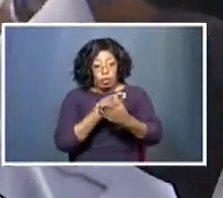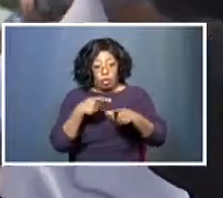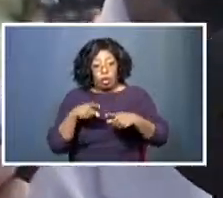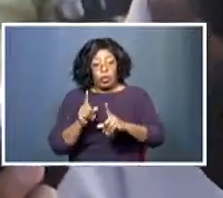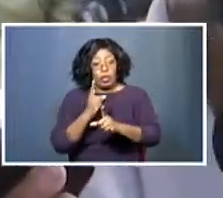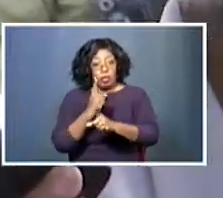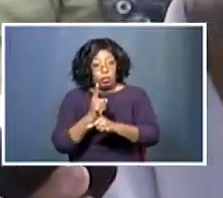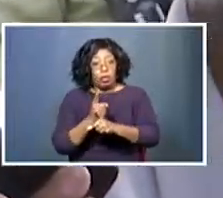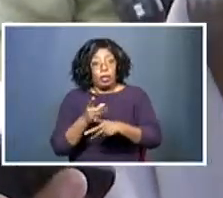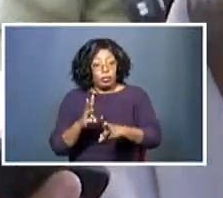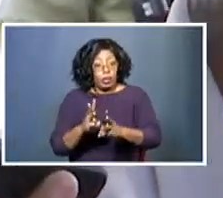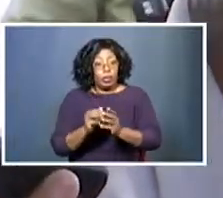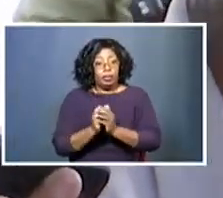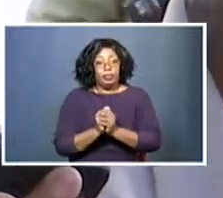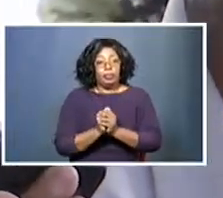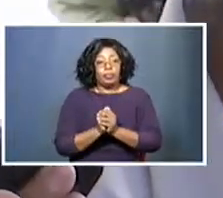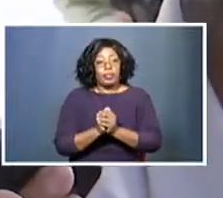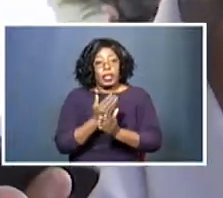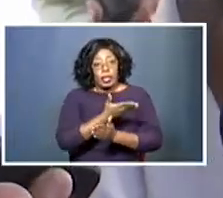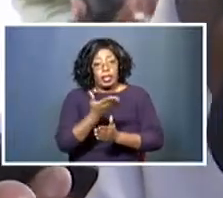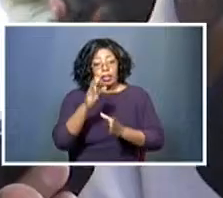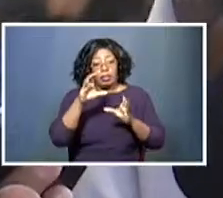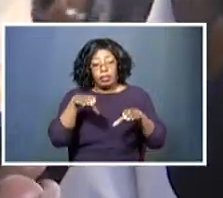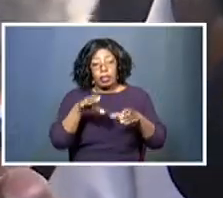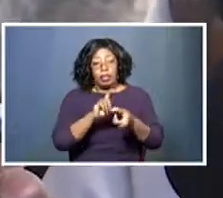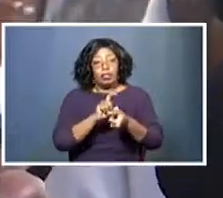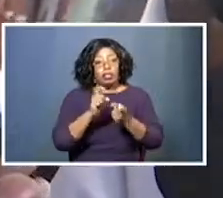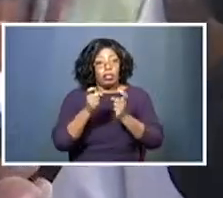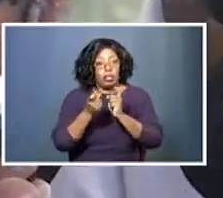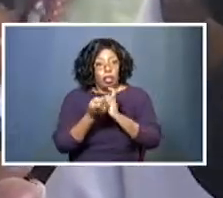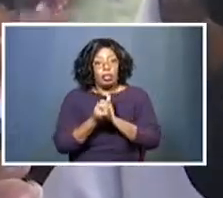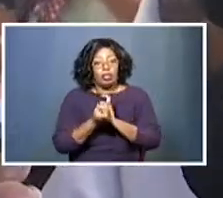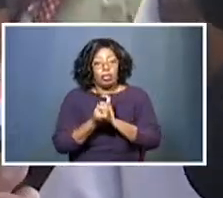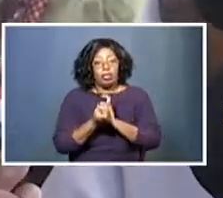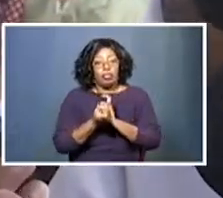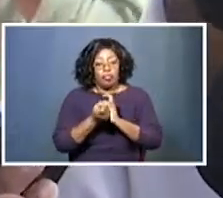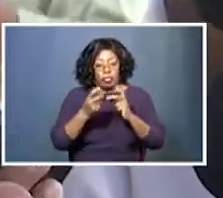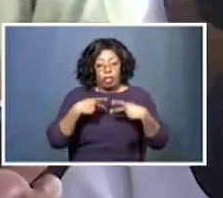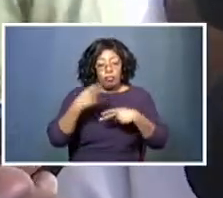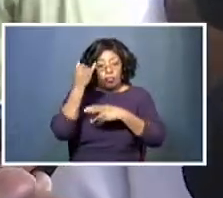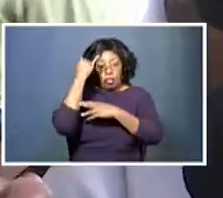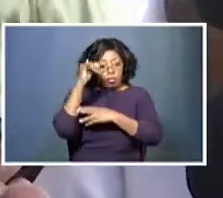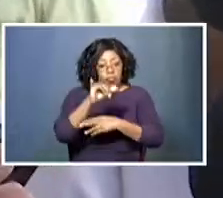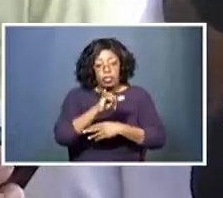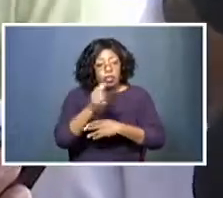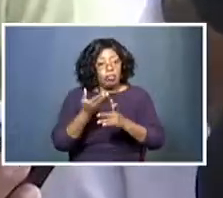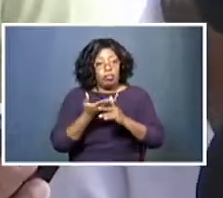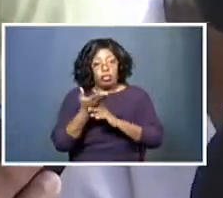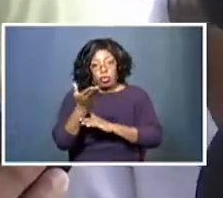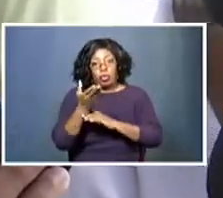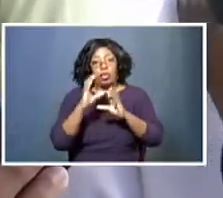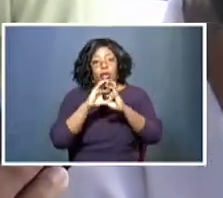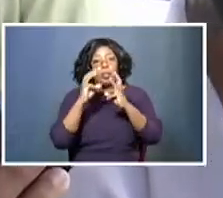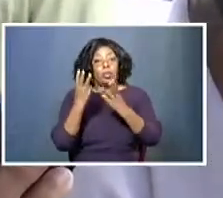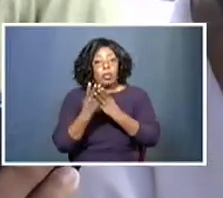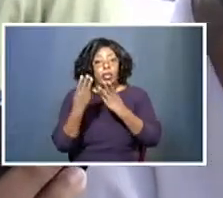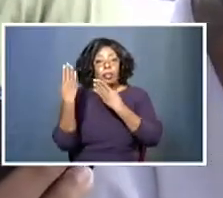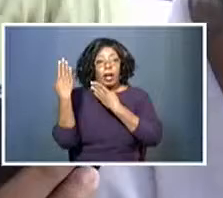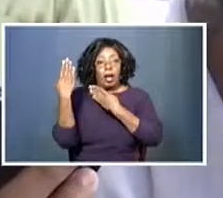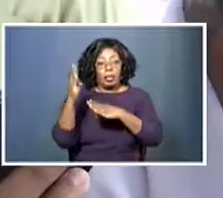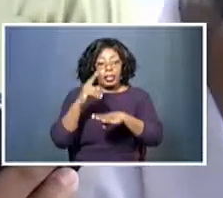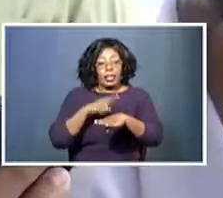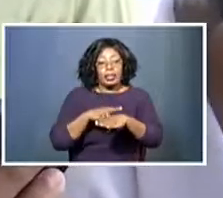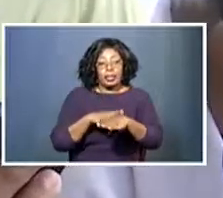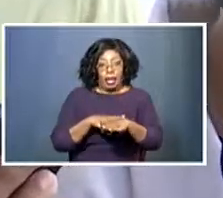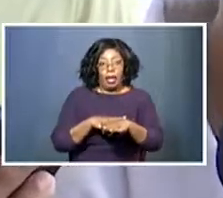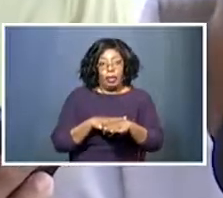direction. But with that being said, things can change. But I am of the view, like many people throughout the Commonwealth of the Bahamas, that the time has